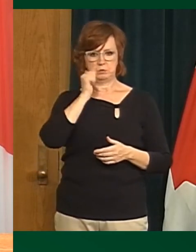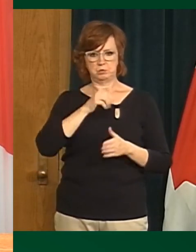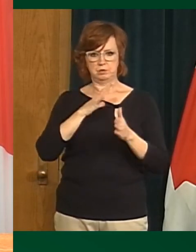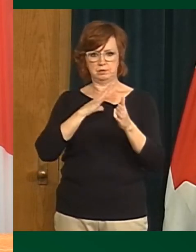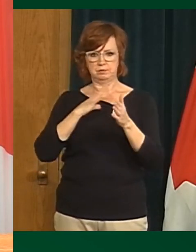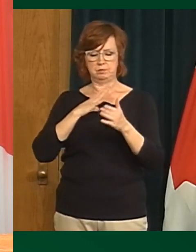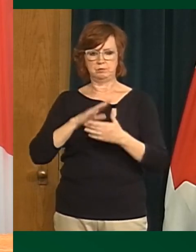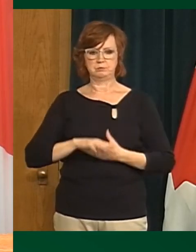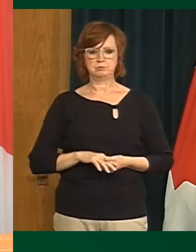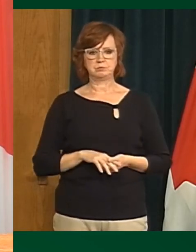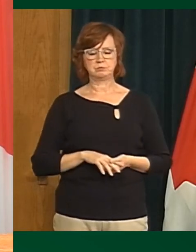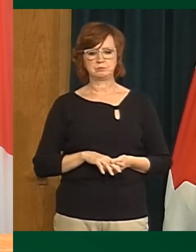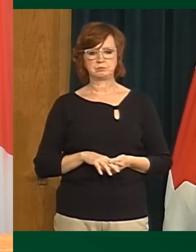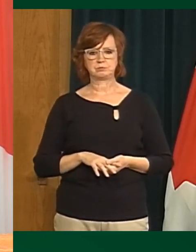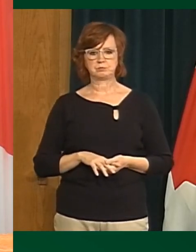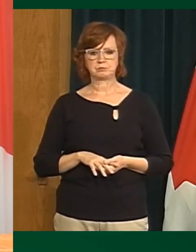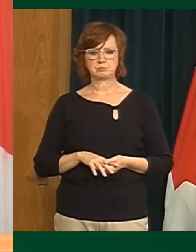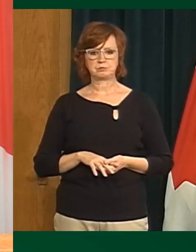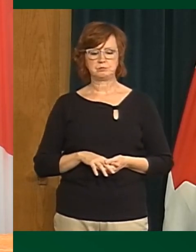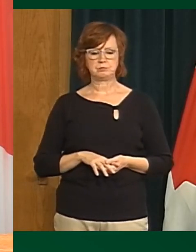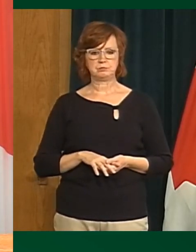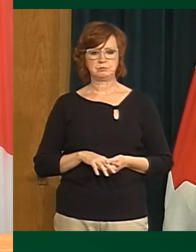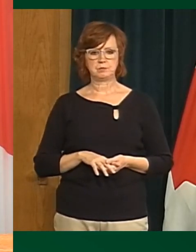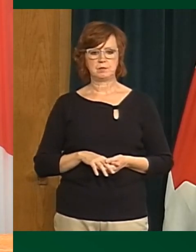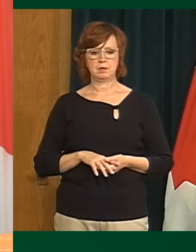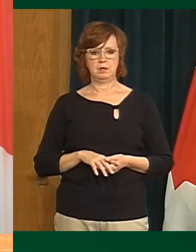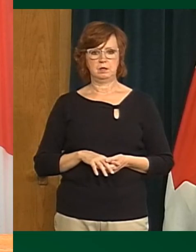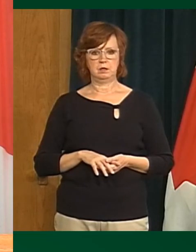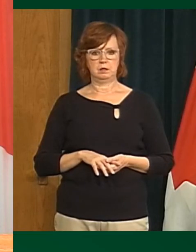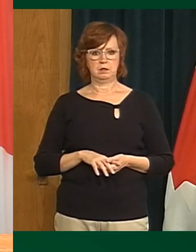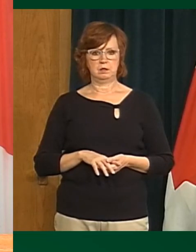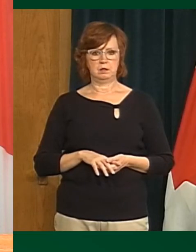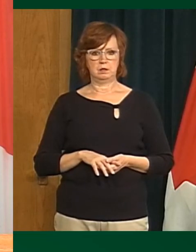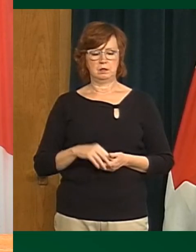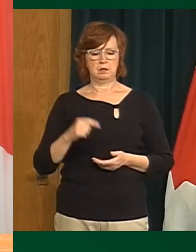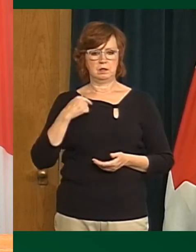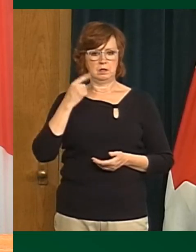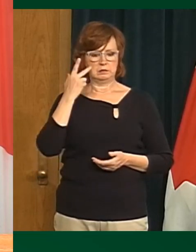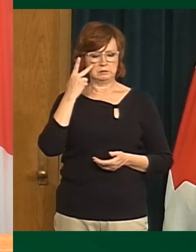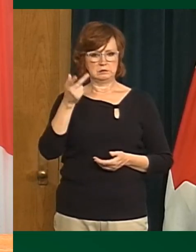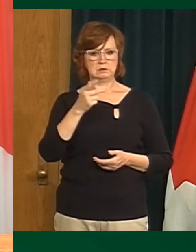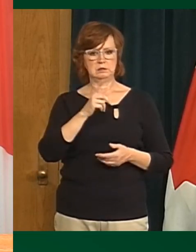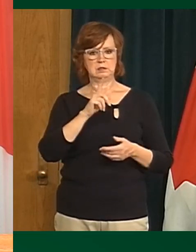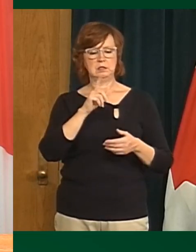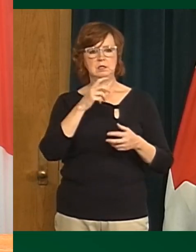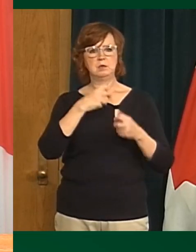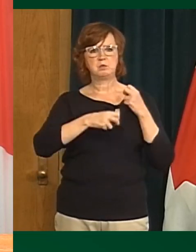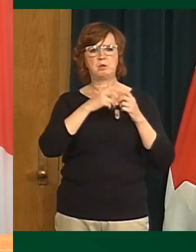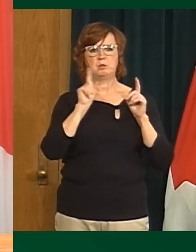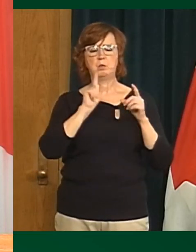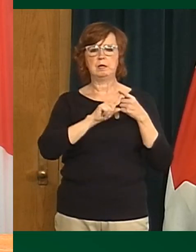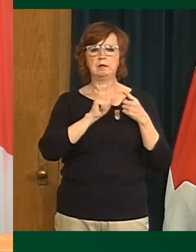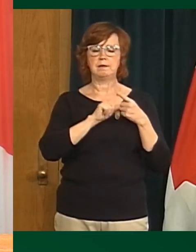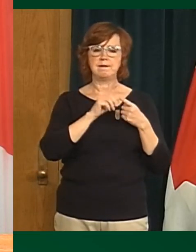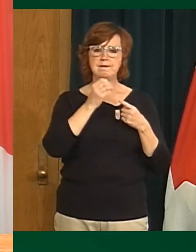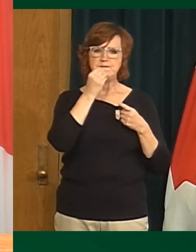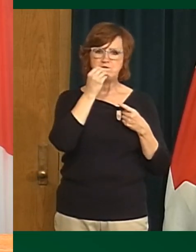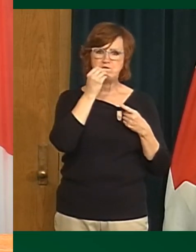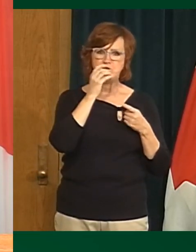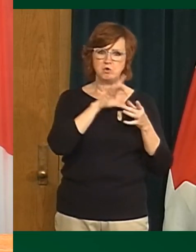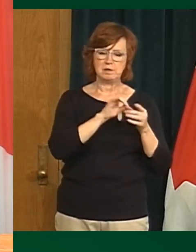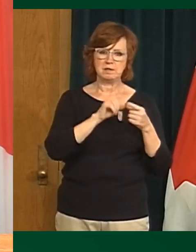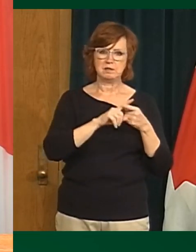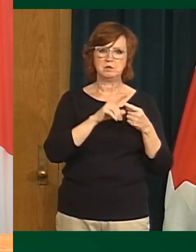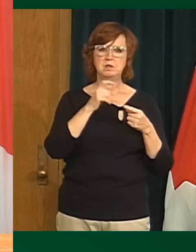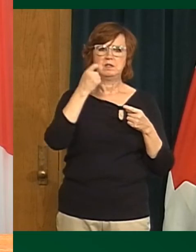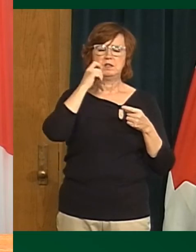seen some transmission associated around food, like I'm thinking the Christopher Lake rally, the Bonspiel buffet that happened at Edmonton,